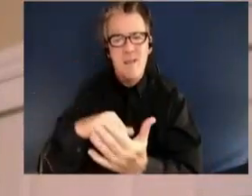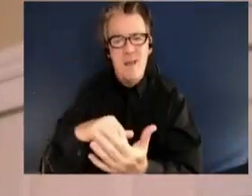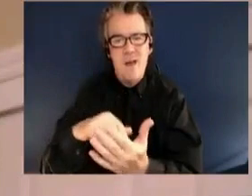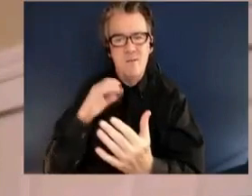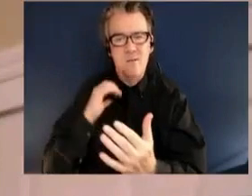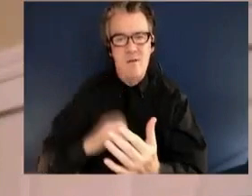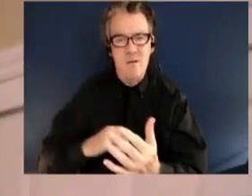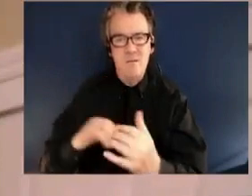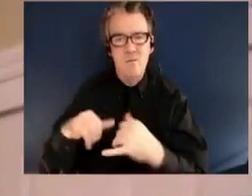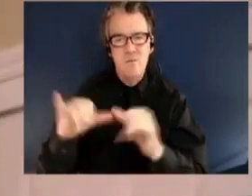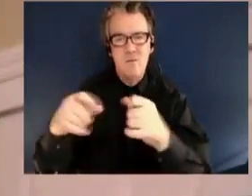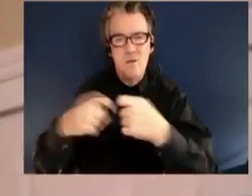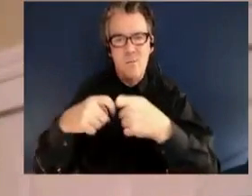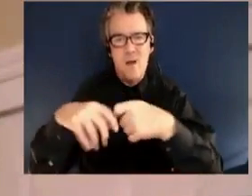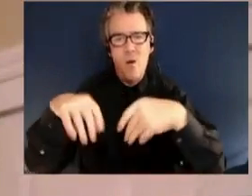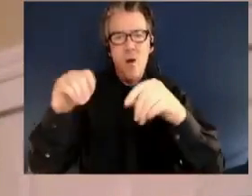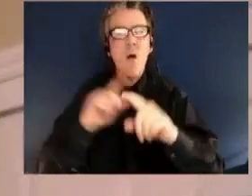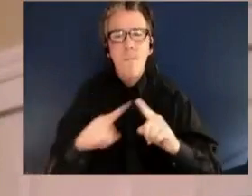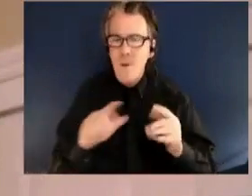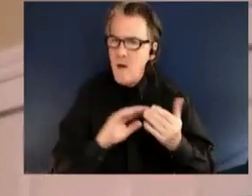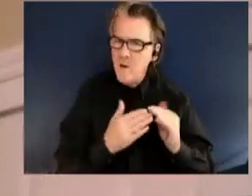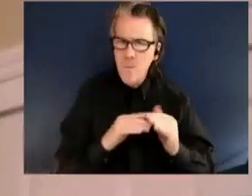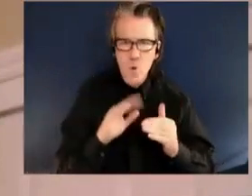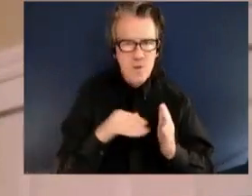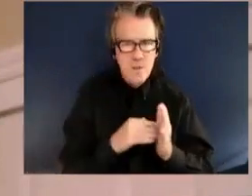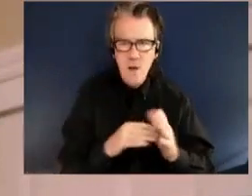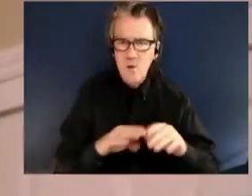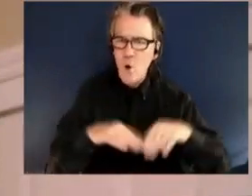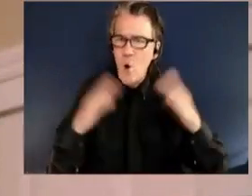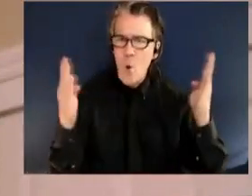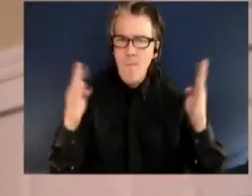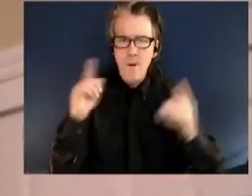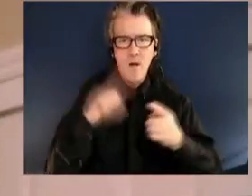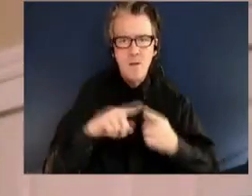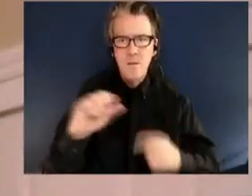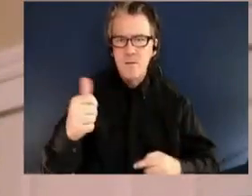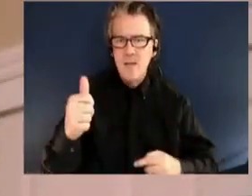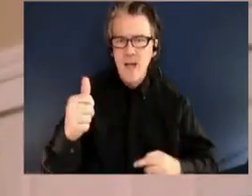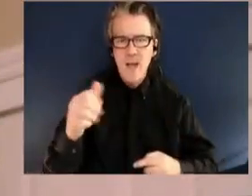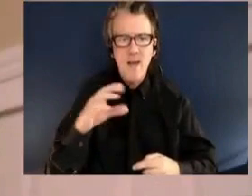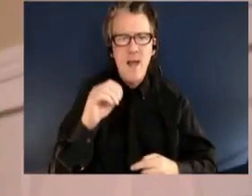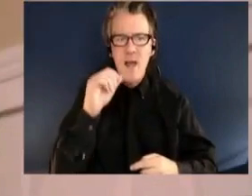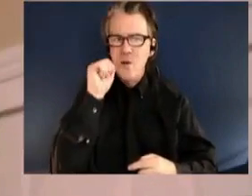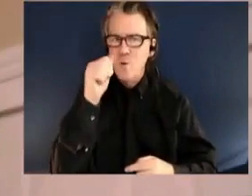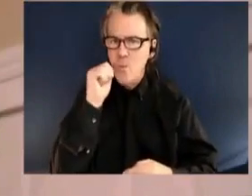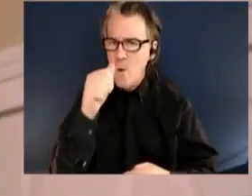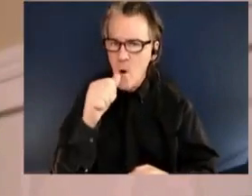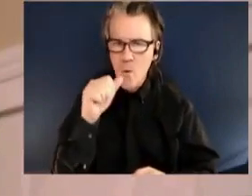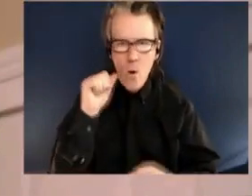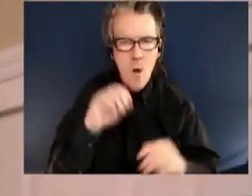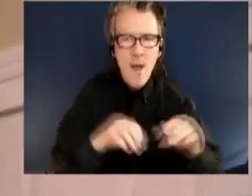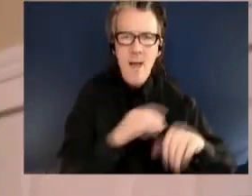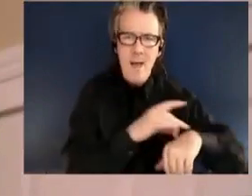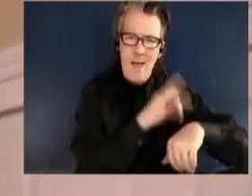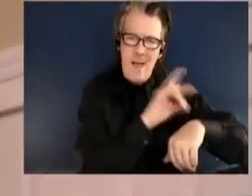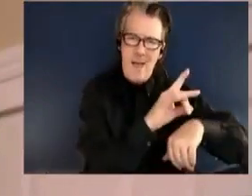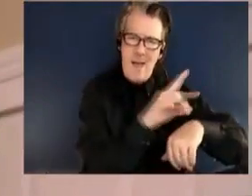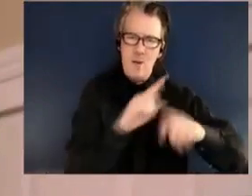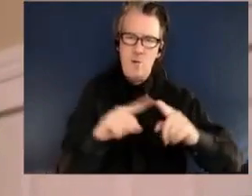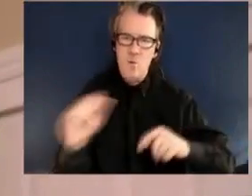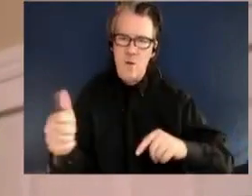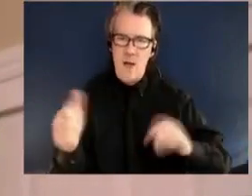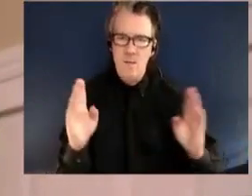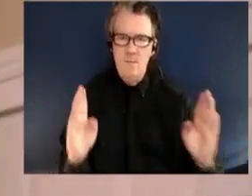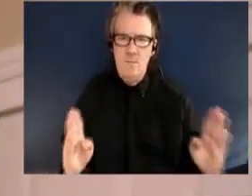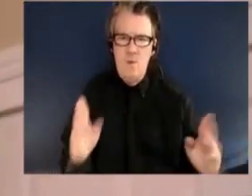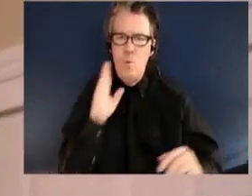available until 10 o'clock tonight and beginning again at 8 o'clock in the morning for those customers who are going into a third night. So with that, I do want to thank our customers